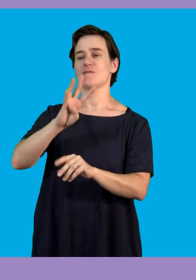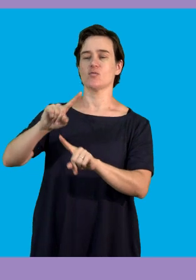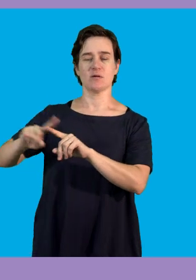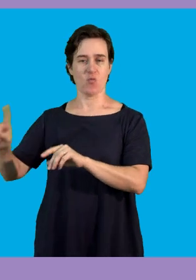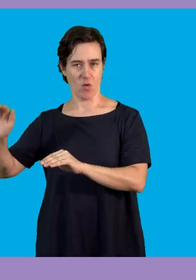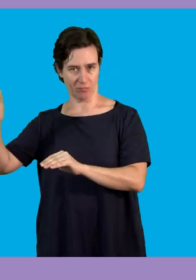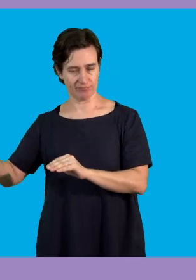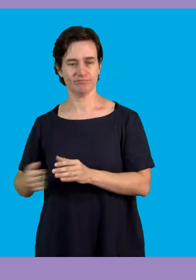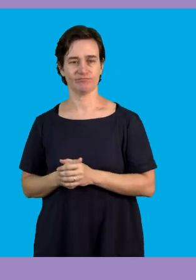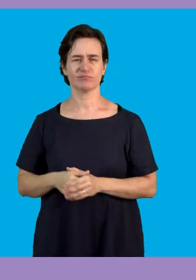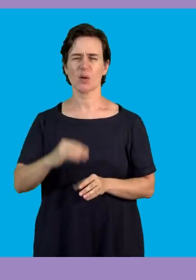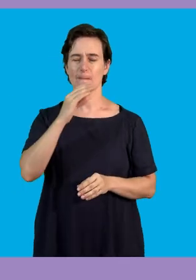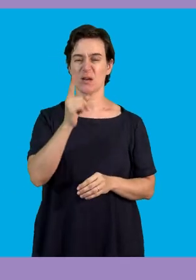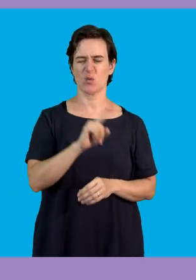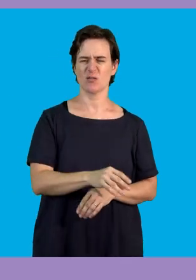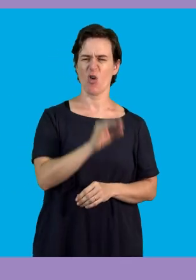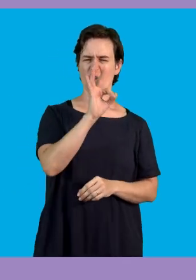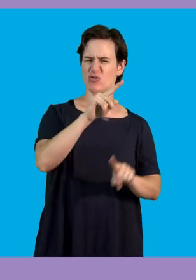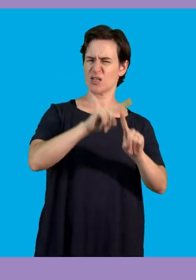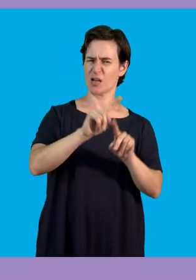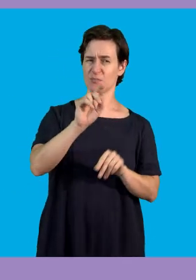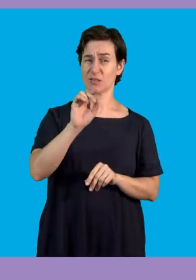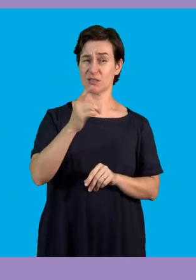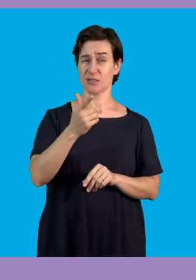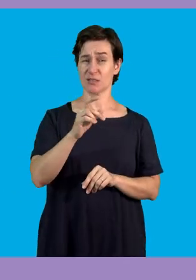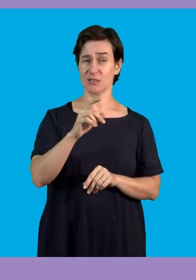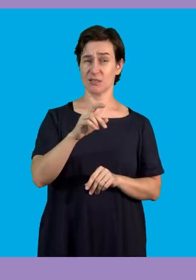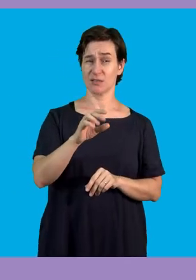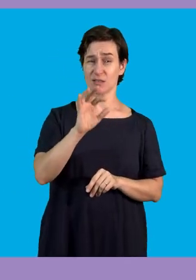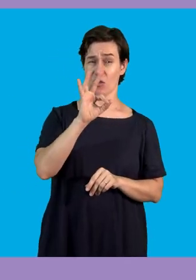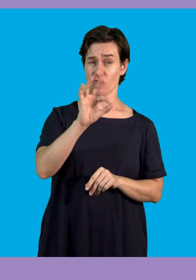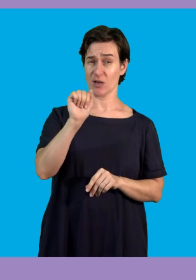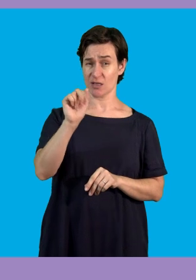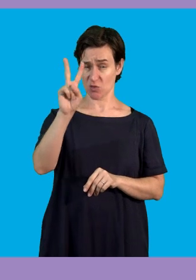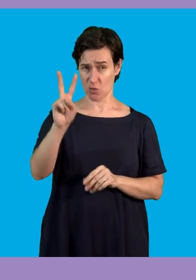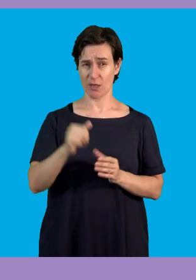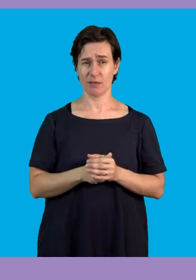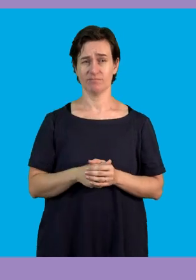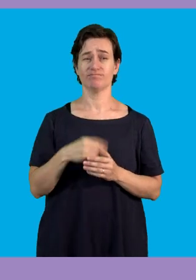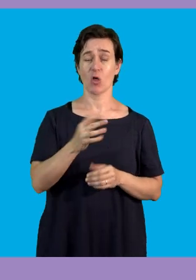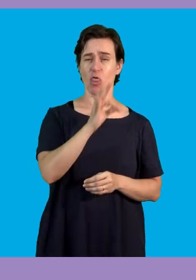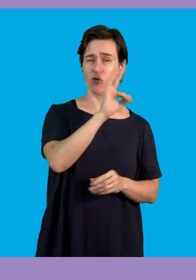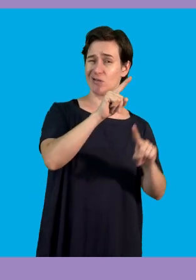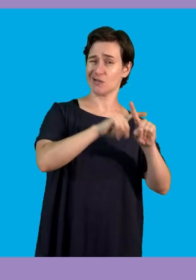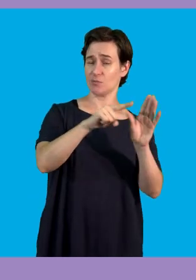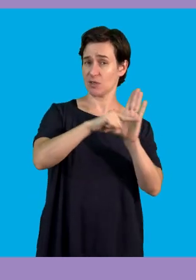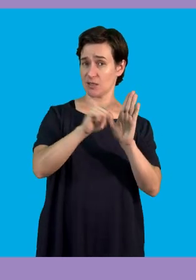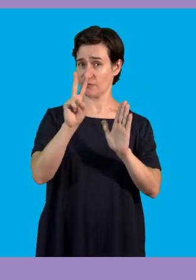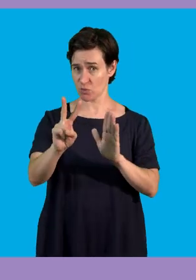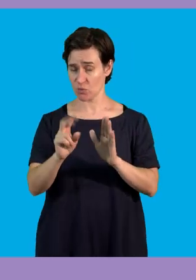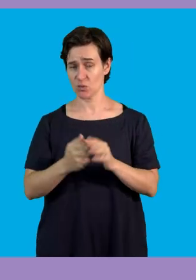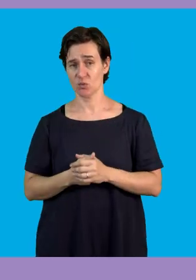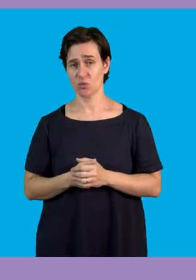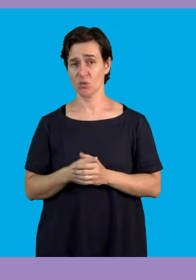which then says 3 multiplied by 3a is 3a squared. 3 multiplied by